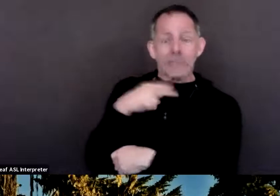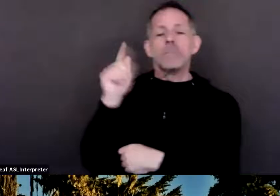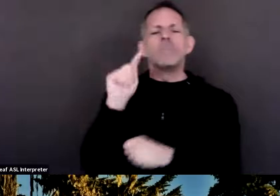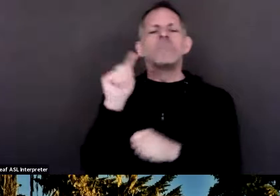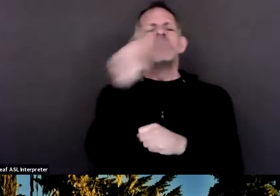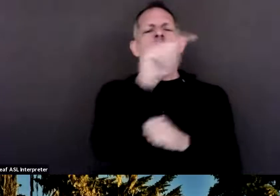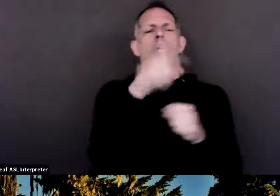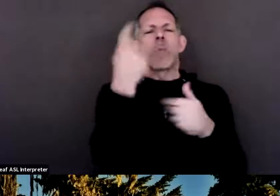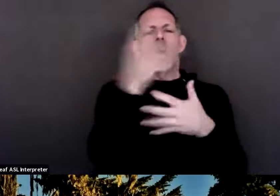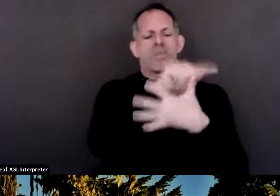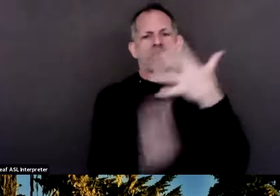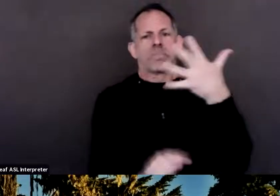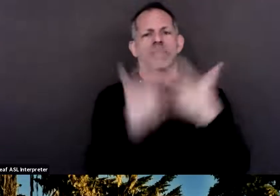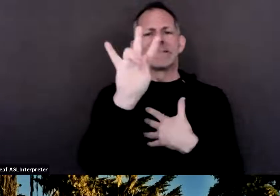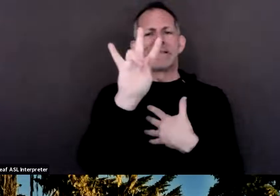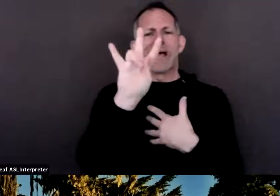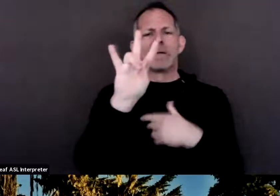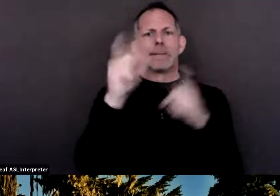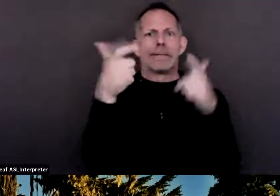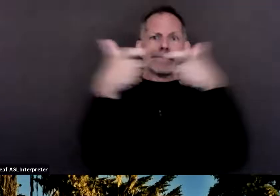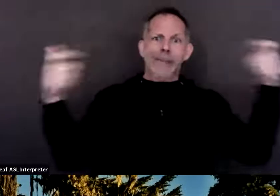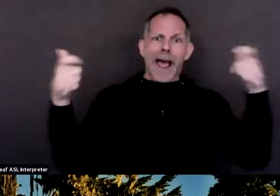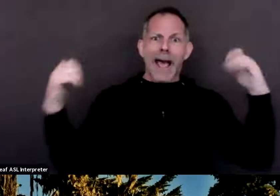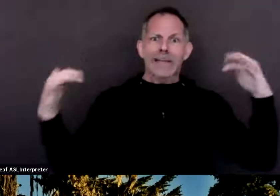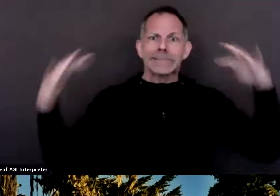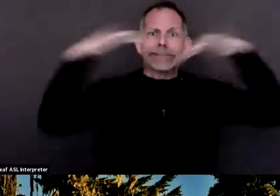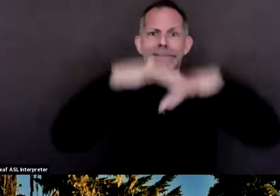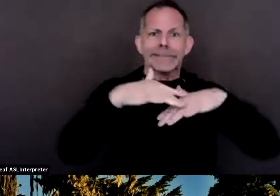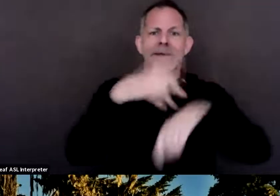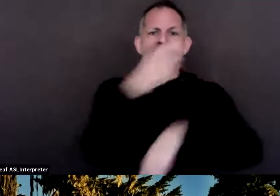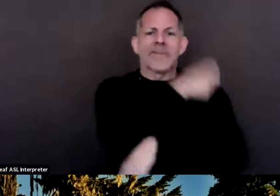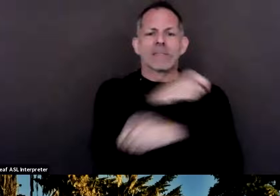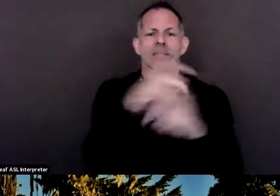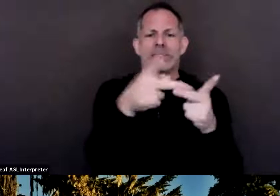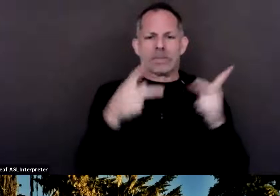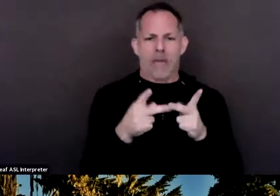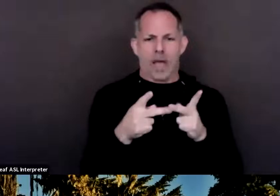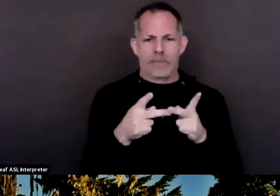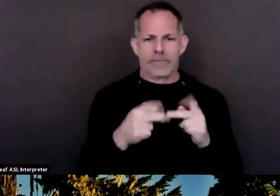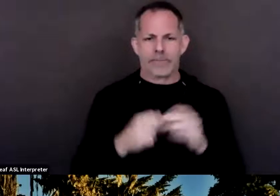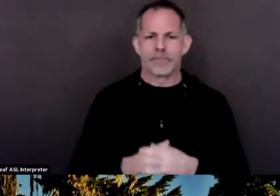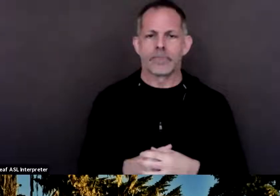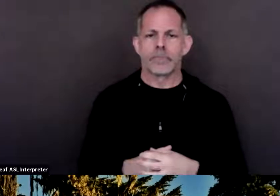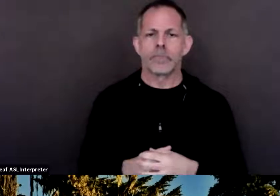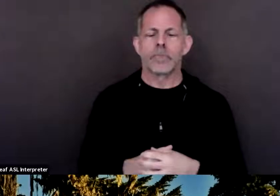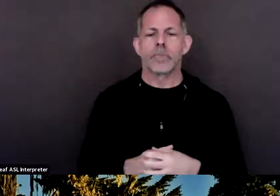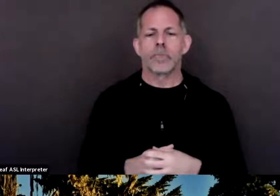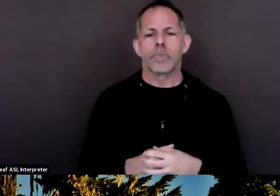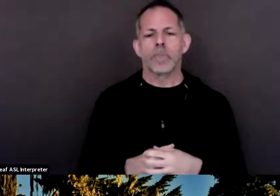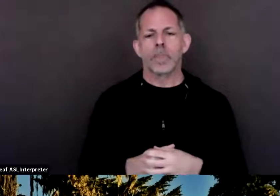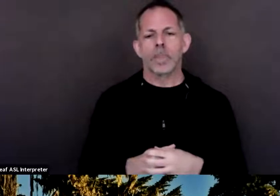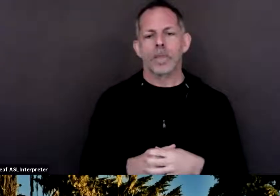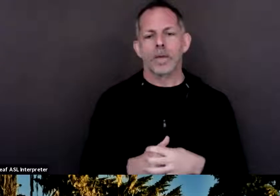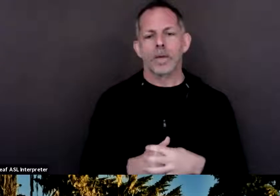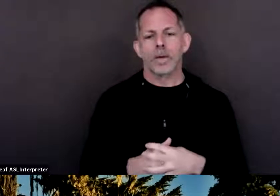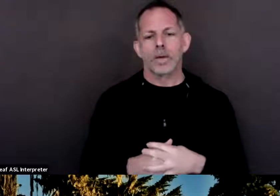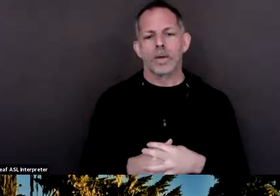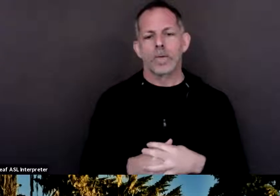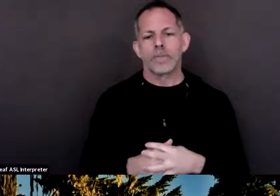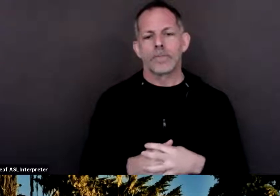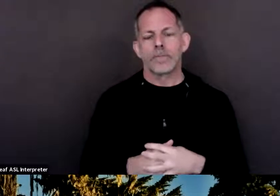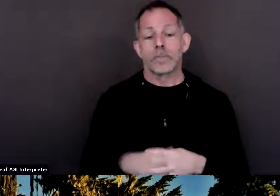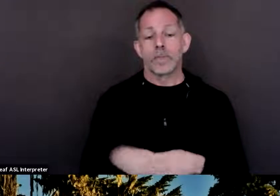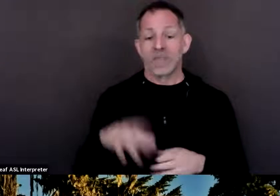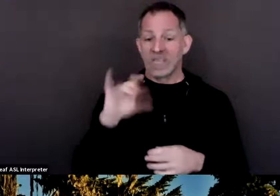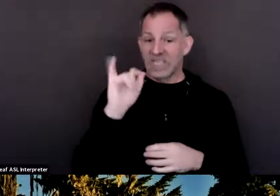capacity that is going through pharmacies or healthcare providers. And then if you cannot